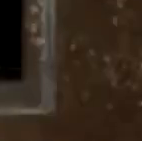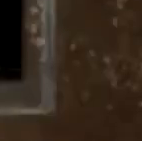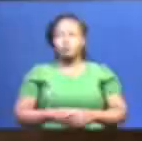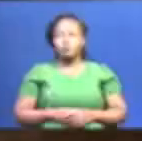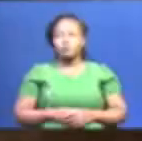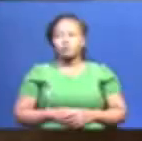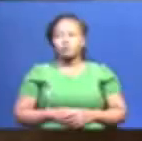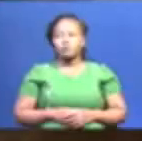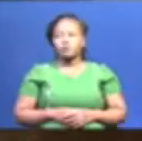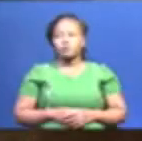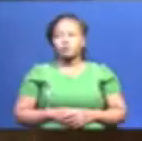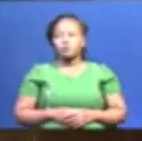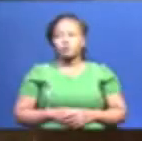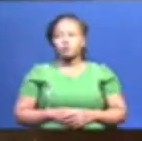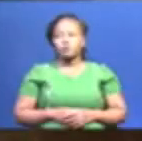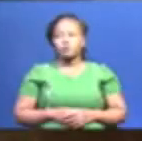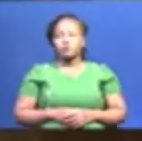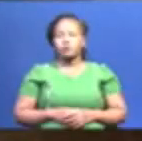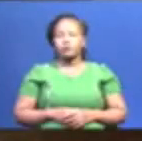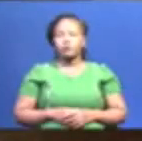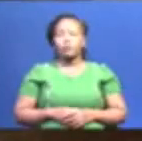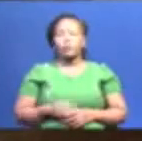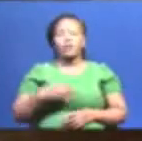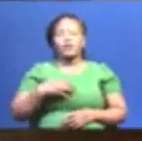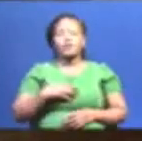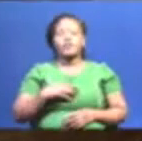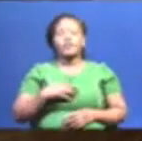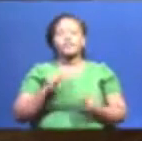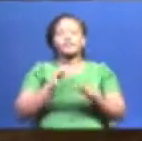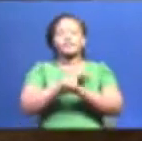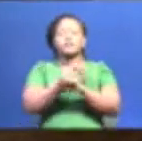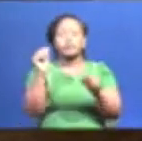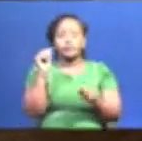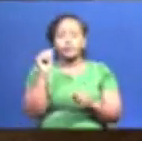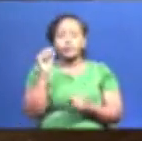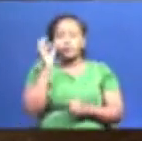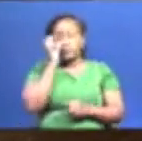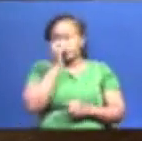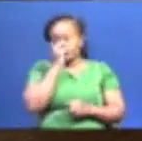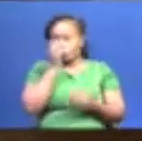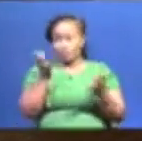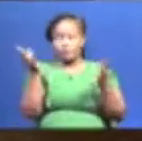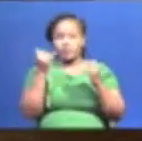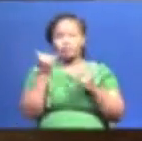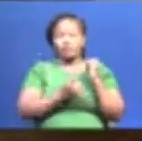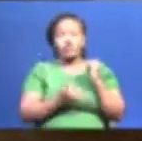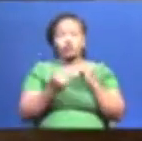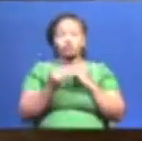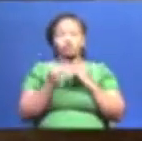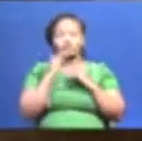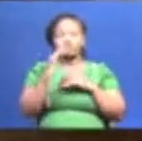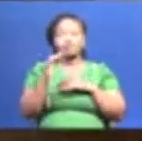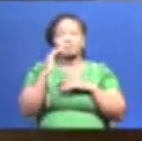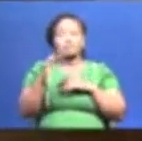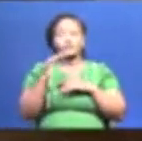I am pleased, I'm happy to join you today on this farewell